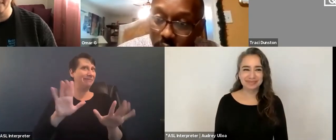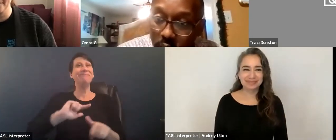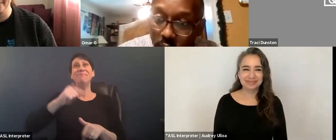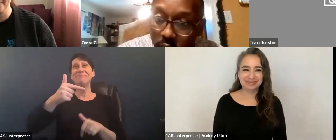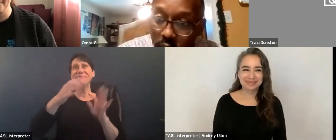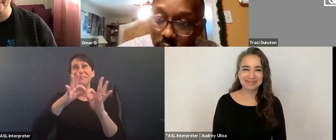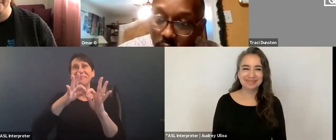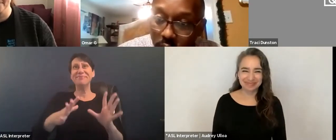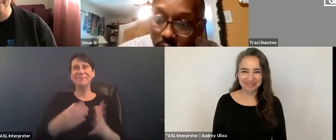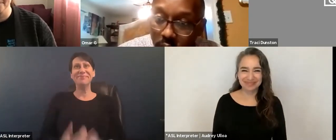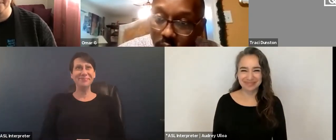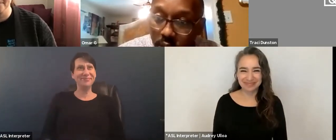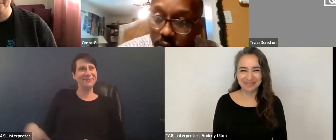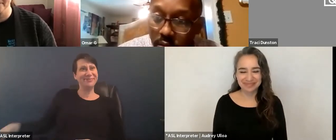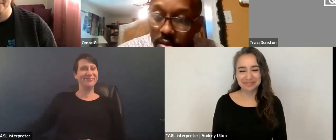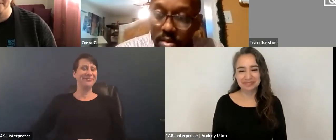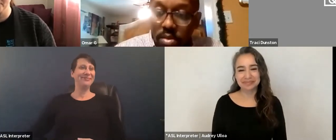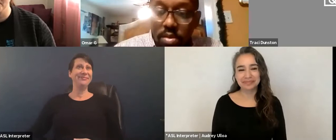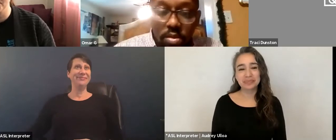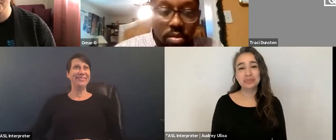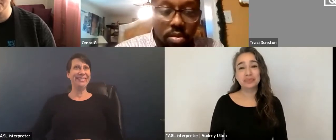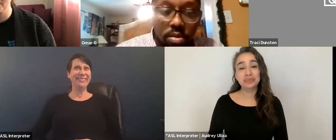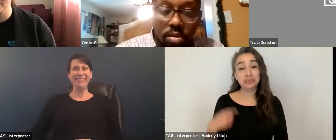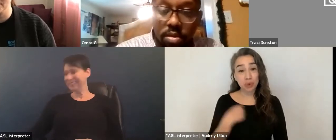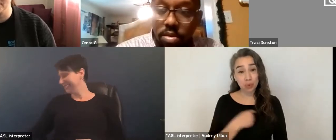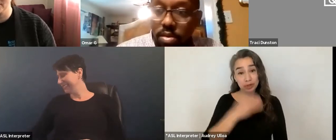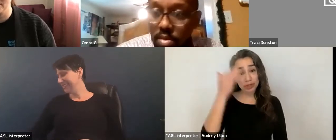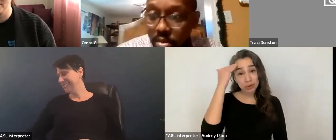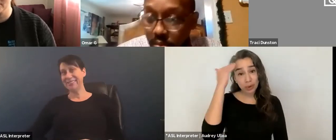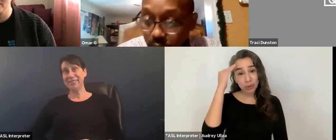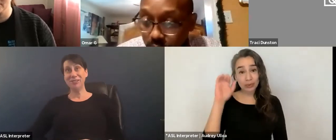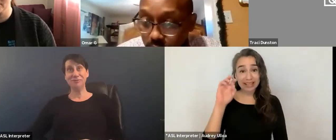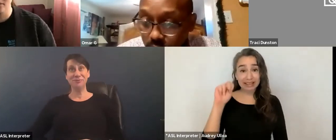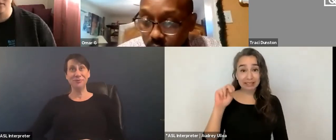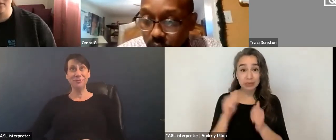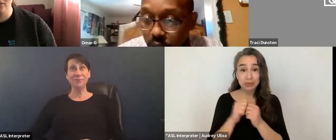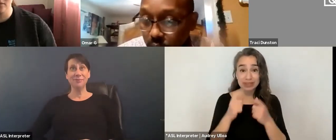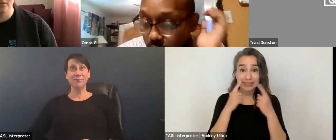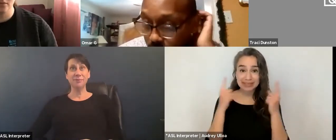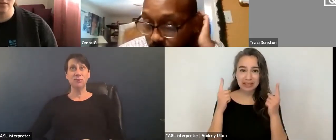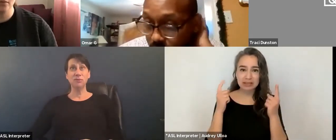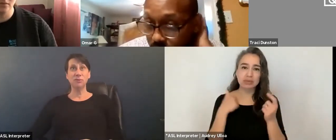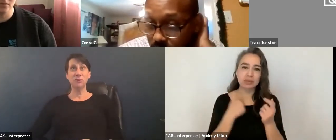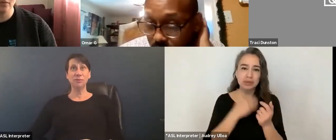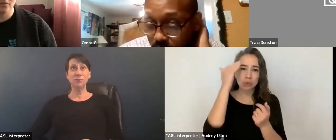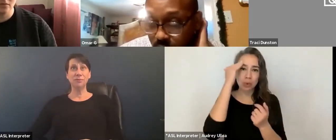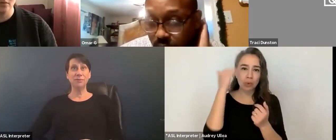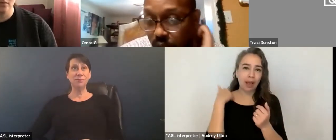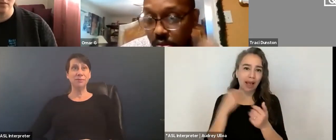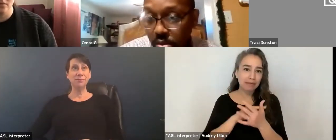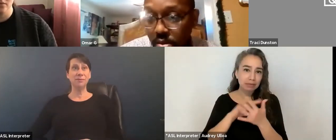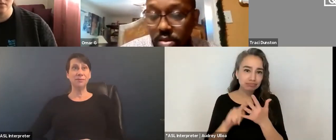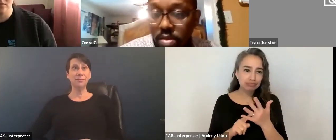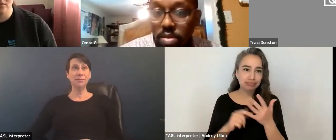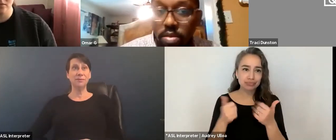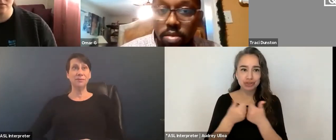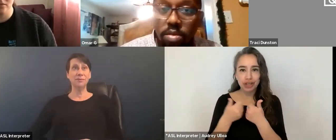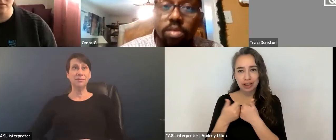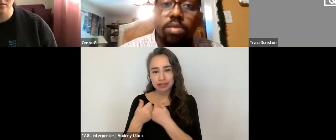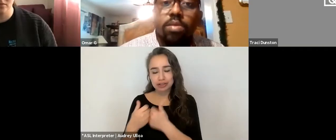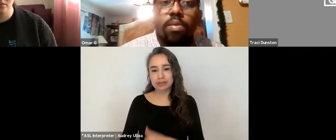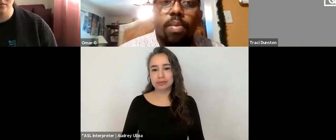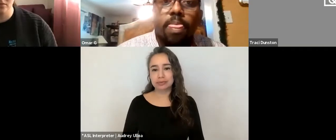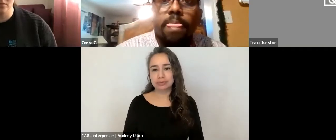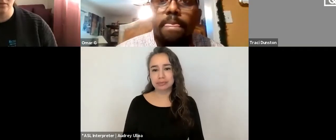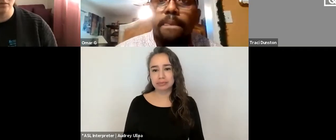So we know that even with success, there's always those challenges, right? And those are those things